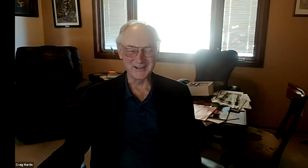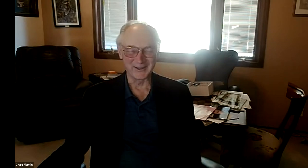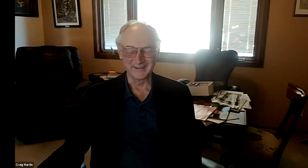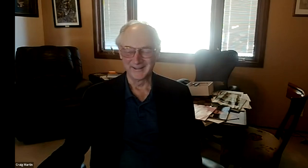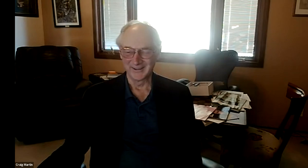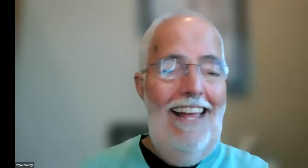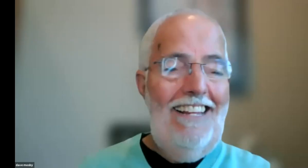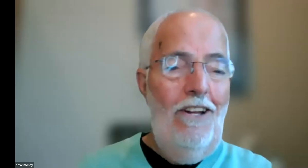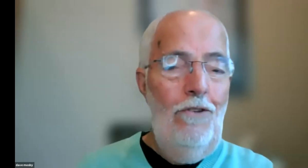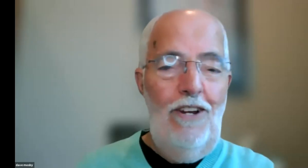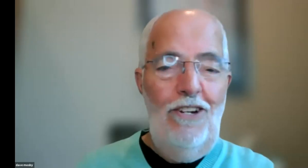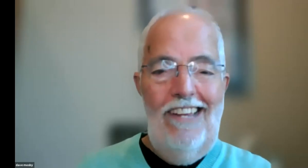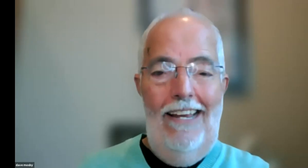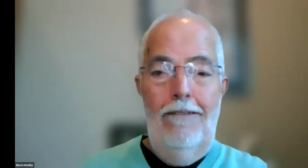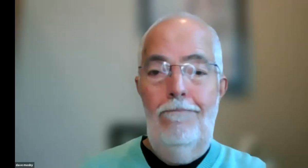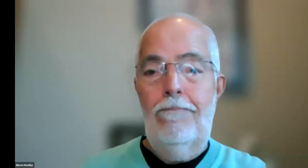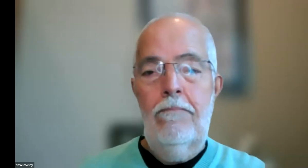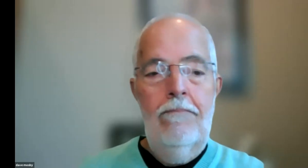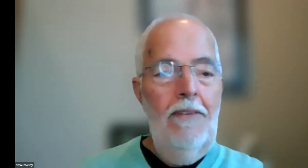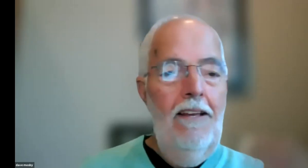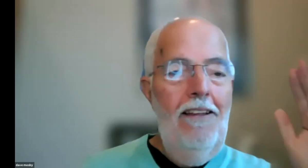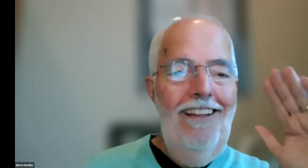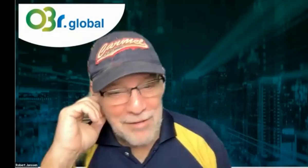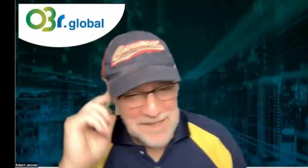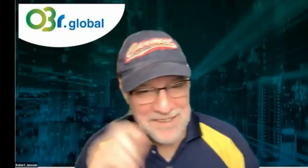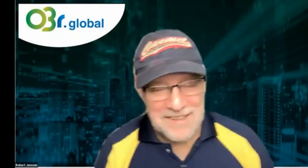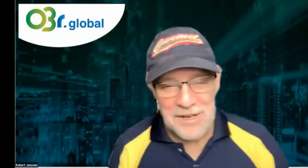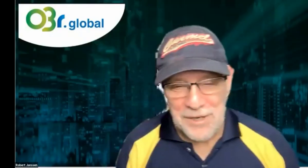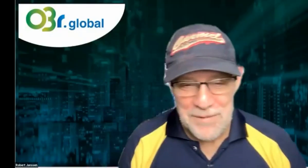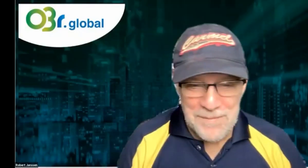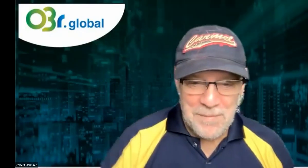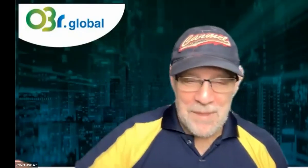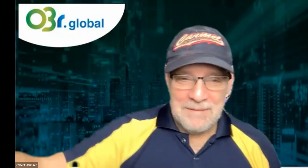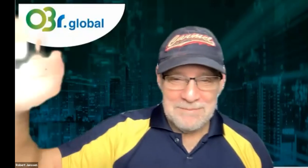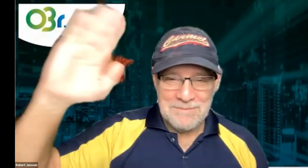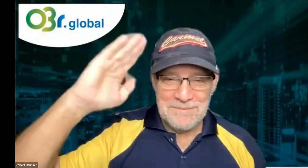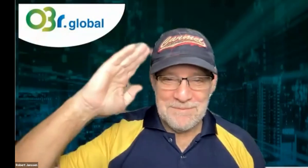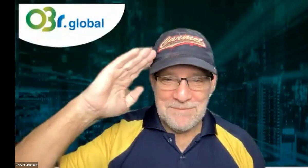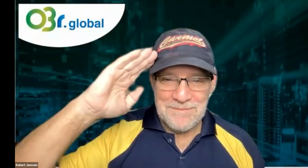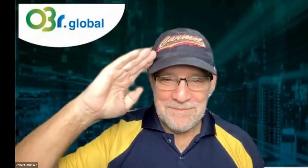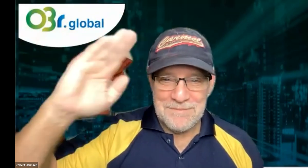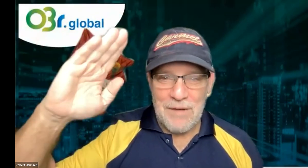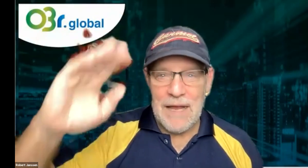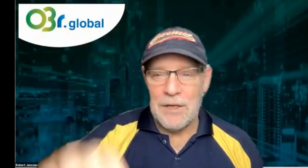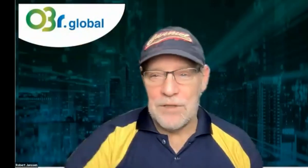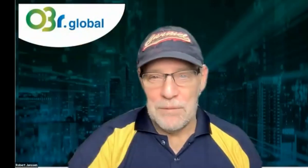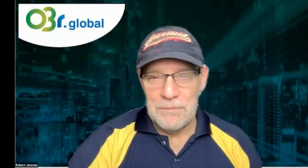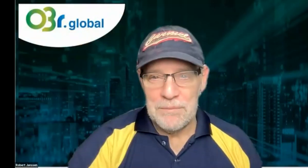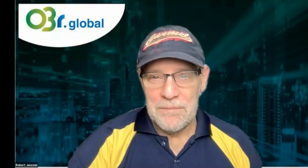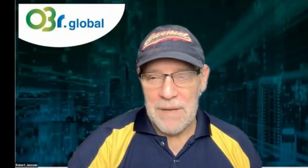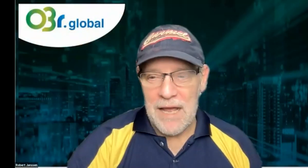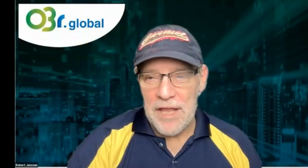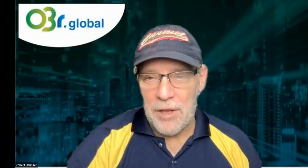good. That's good. That sounds like Auf Wiedersehen. Yeah, Auf Wiedersehen. Yes. There you go. So be well. All right. You